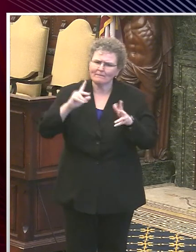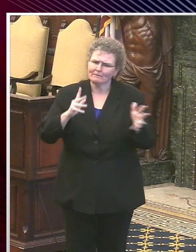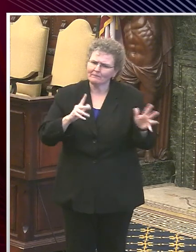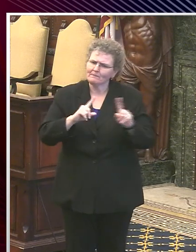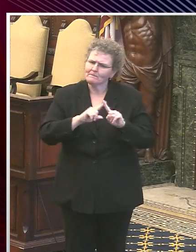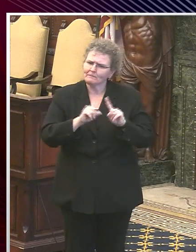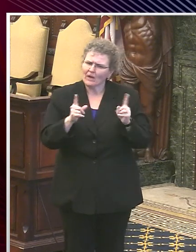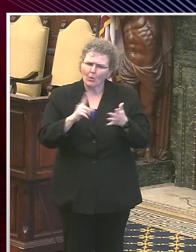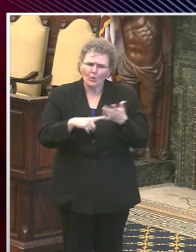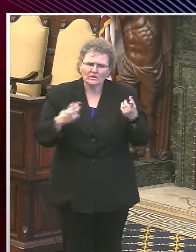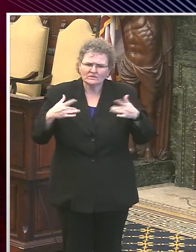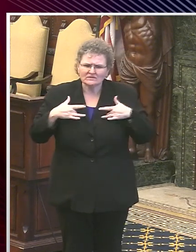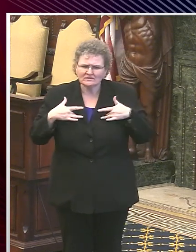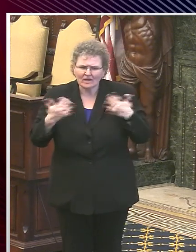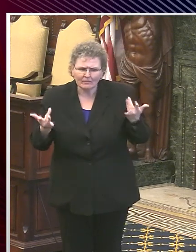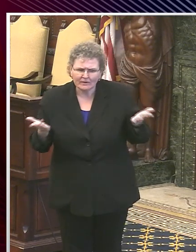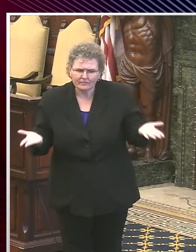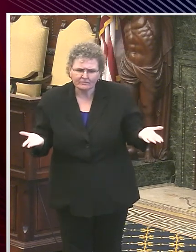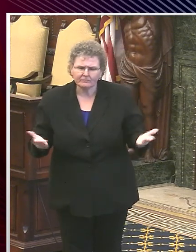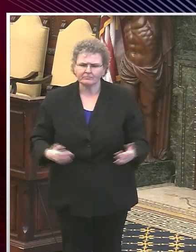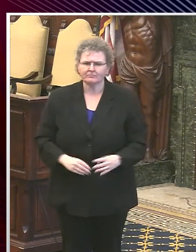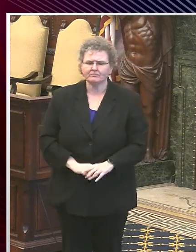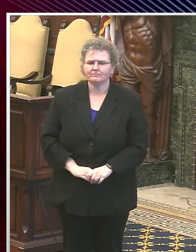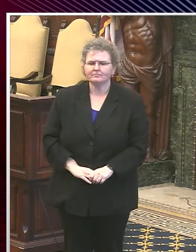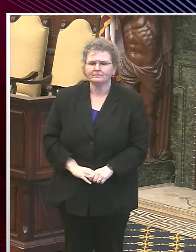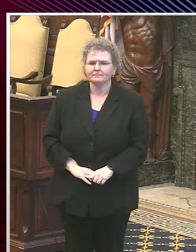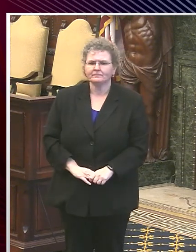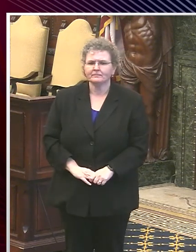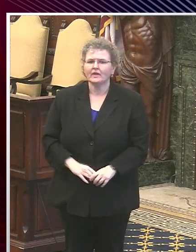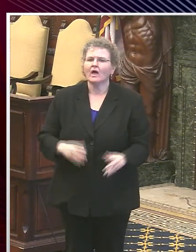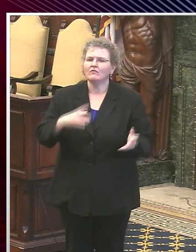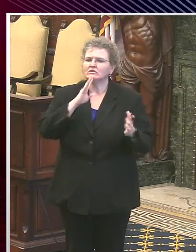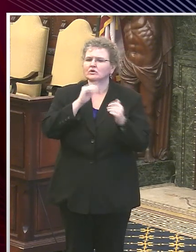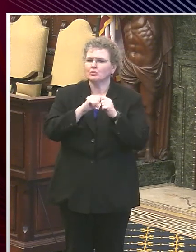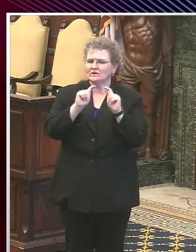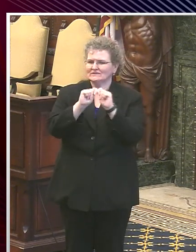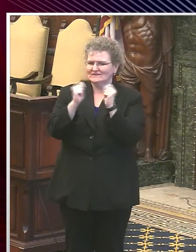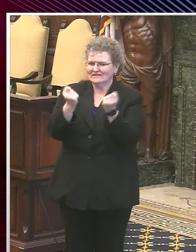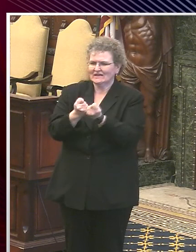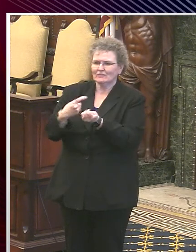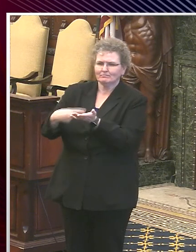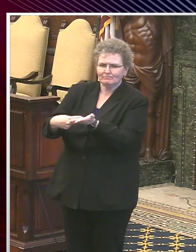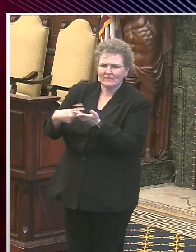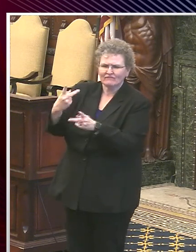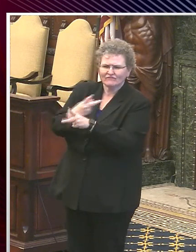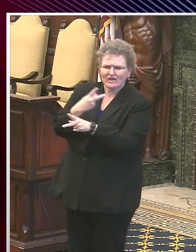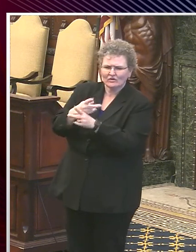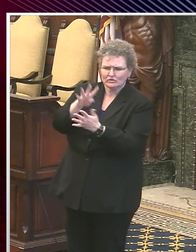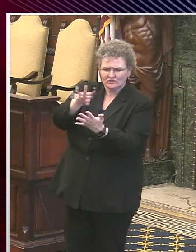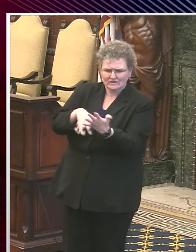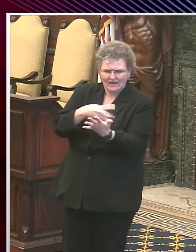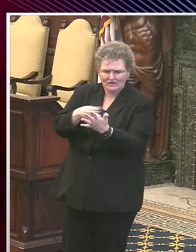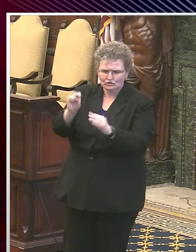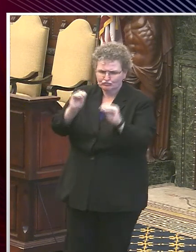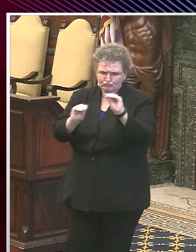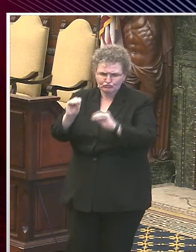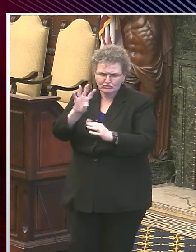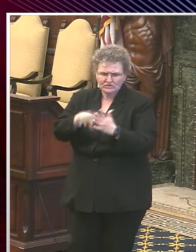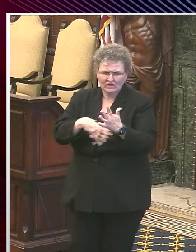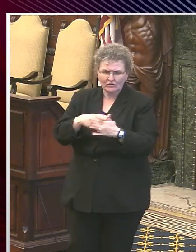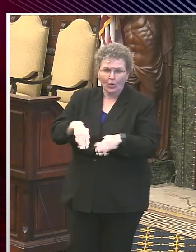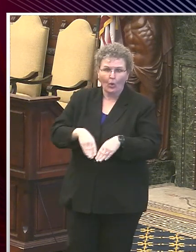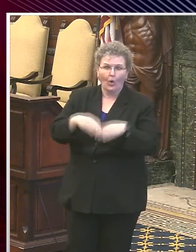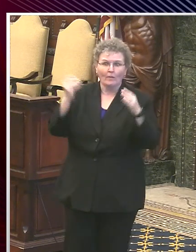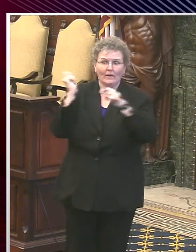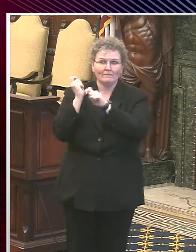happens there? I think you're going to need to talk to the sports team to find out what their schedule is. My understanding is that, well, certainly opening day for the baseball